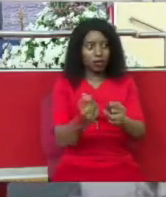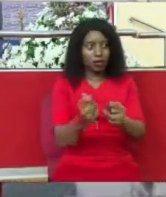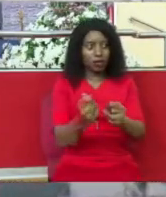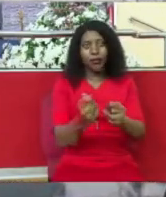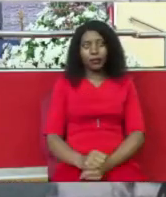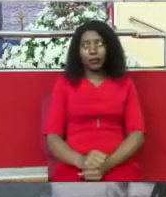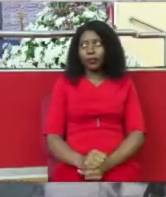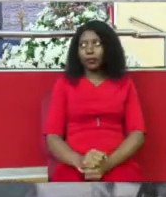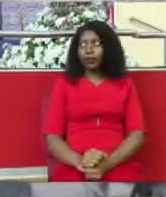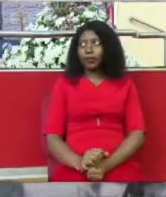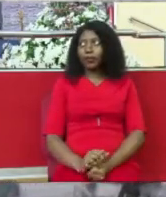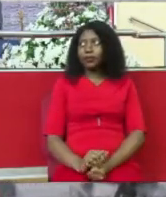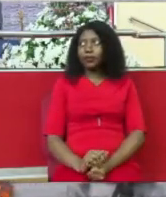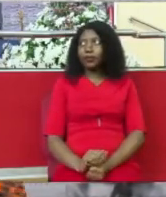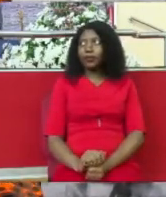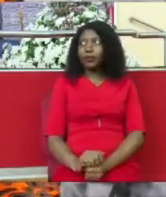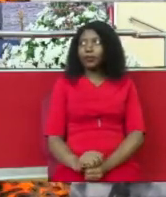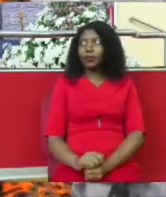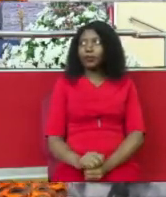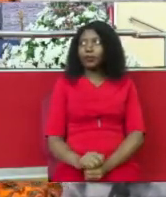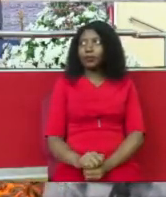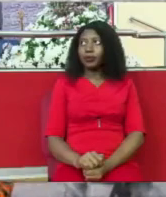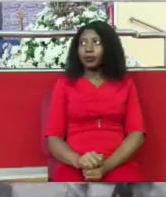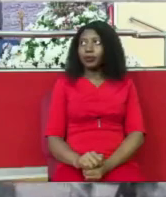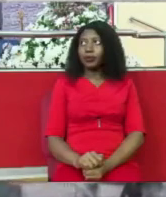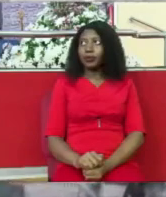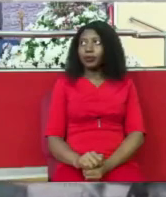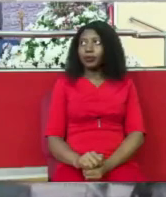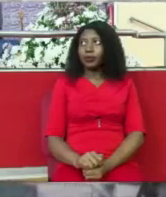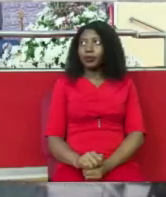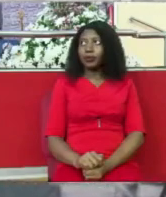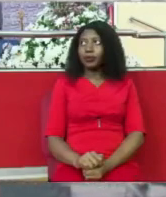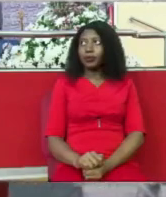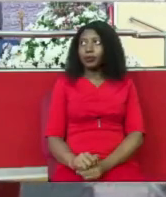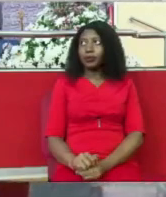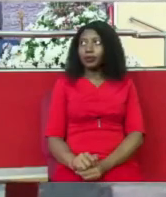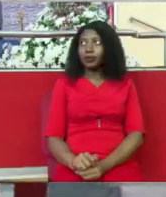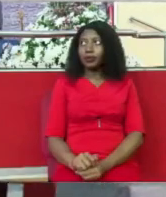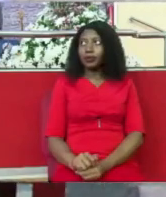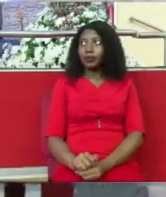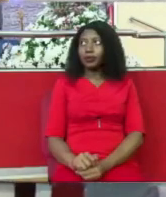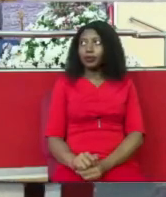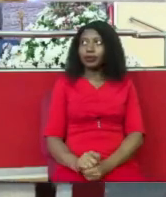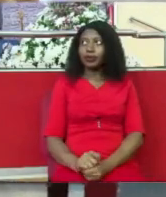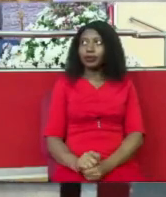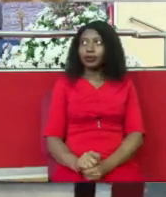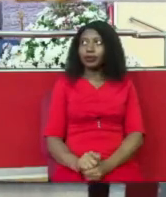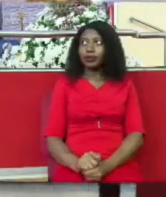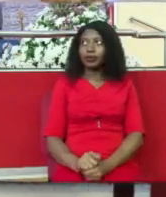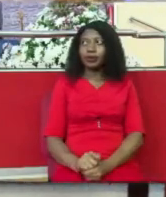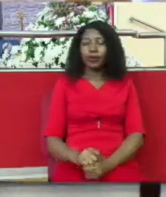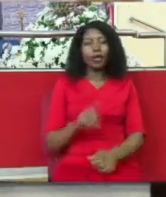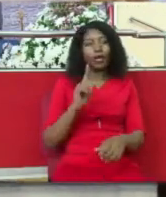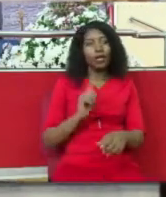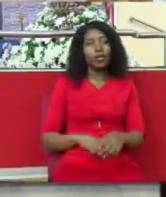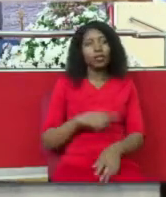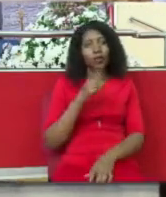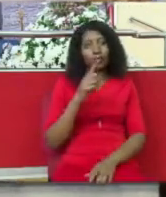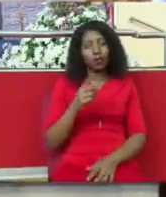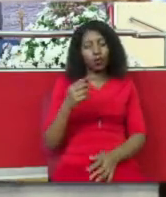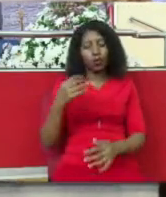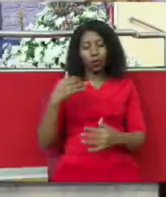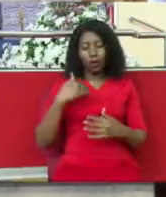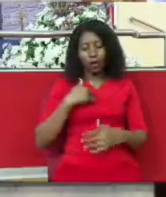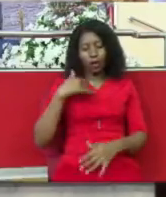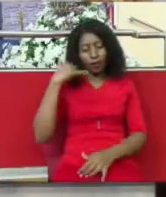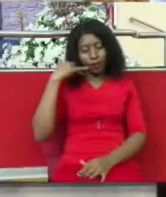sababu Jonah alifanya watu wengi hata wakaweza kupoteza mali zao kwa sababu ya while you're still holding that phone. Ukiwa umeshika tu